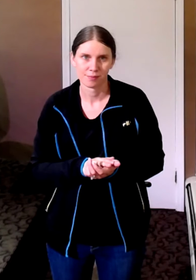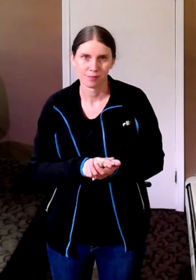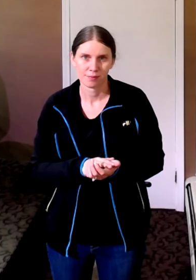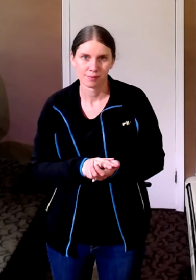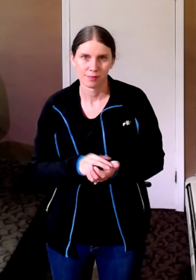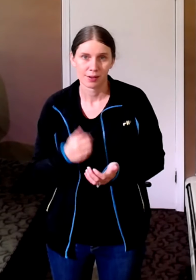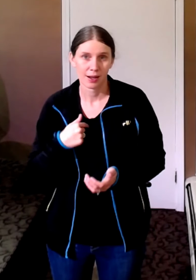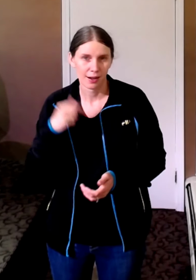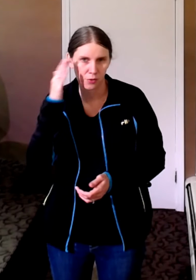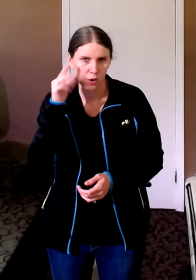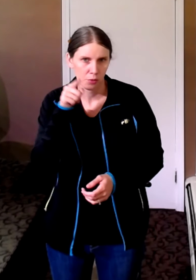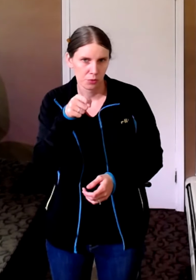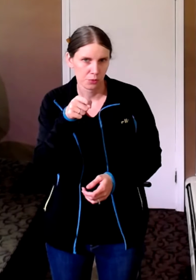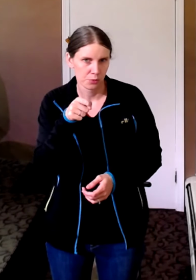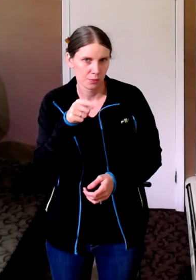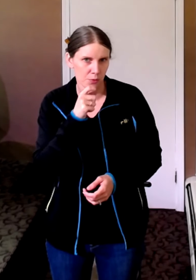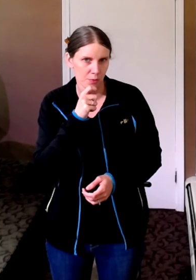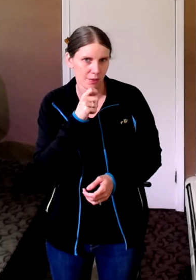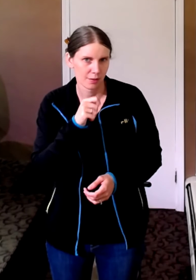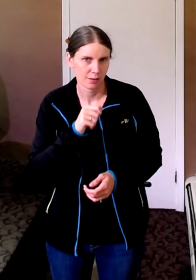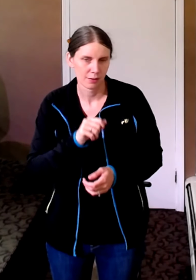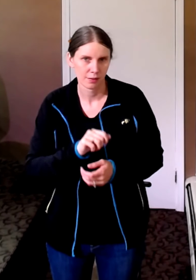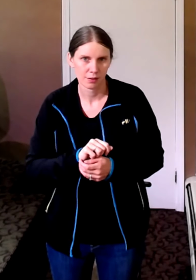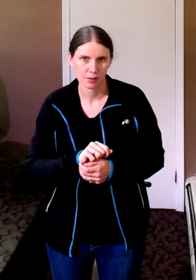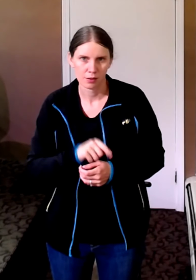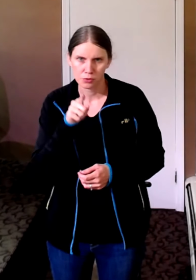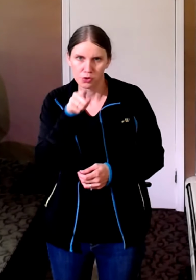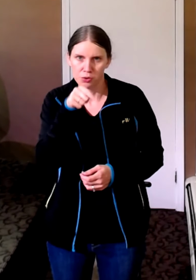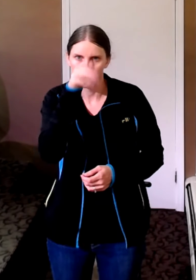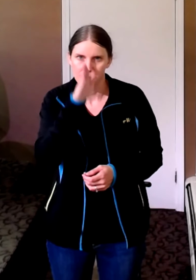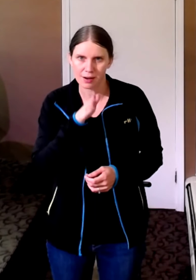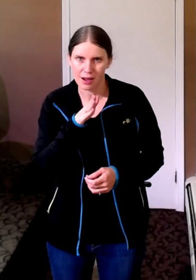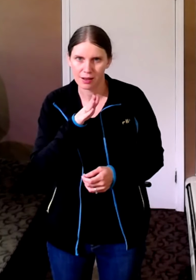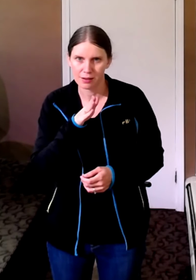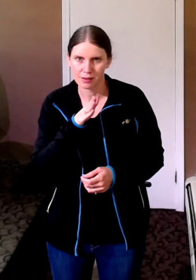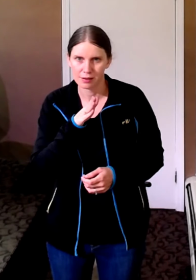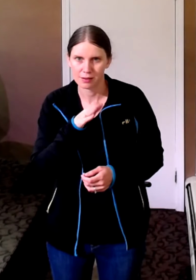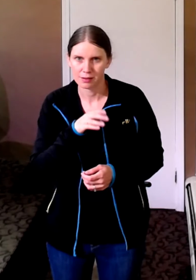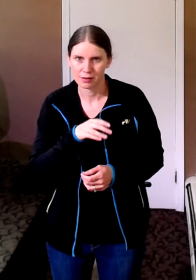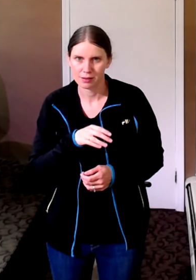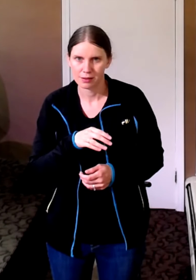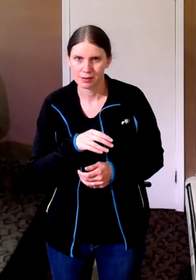"I recognize who you are. You're God in disguise."